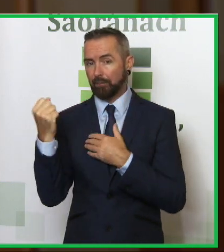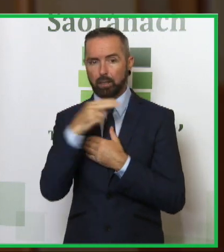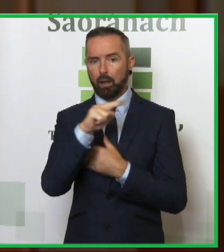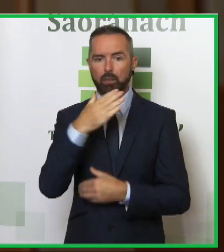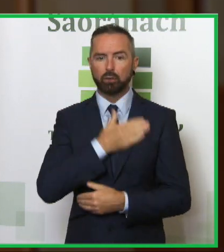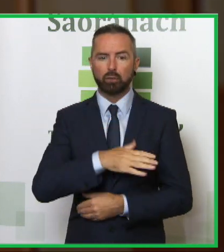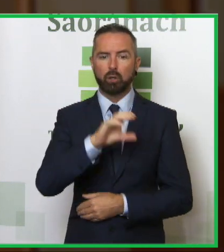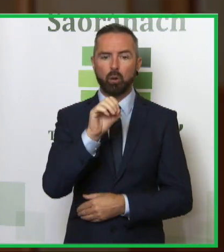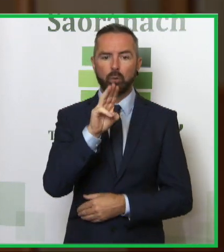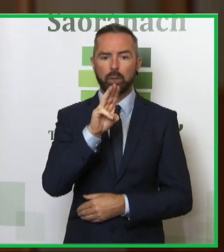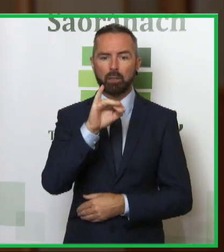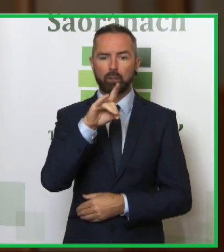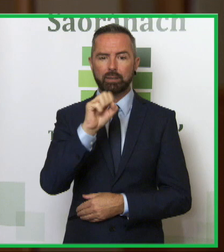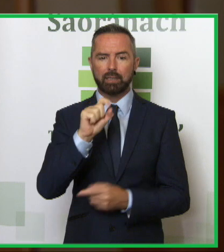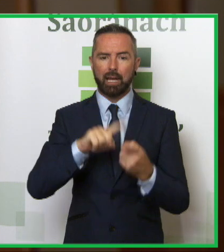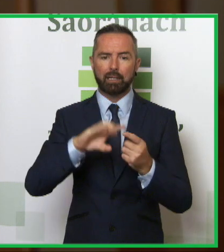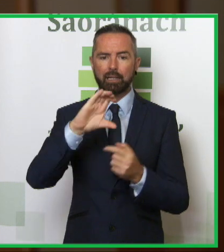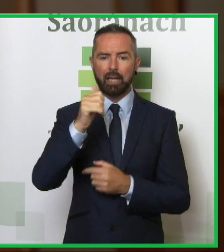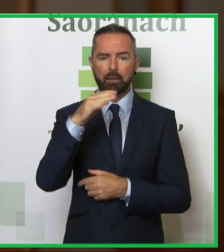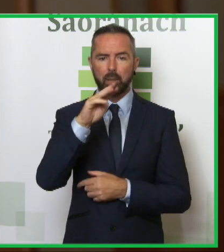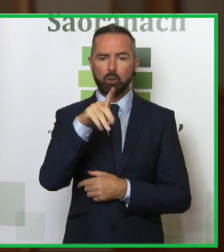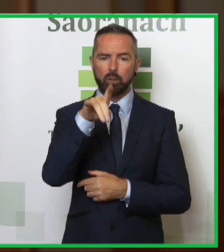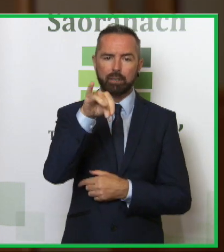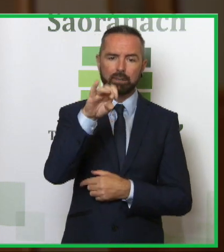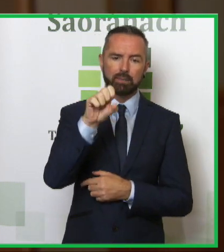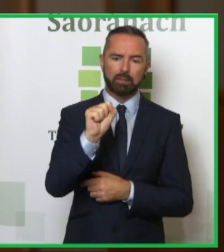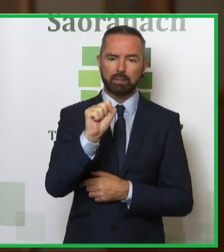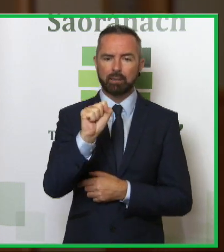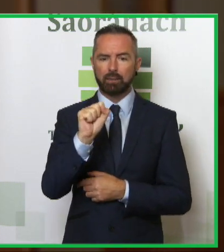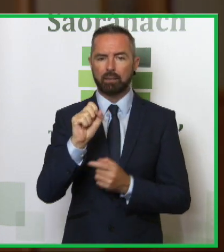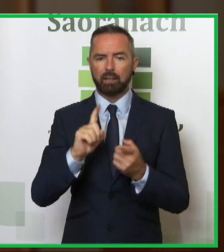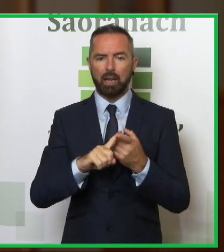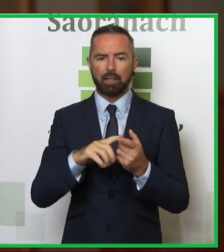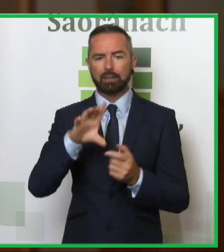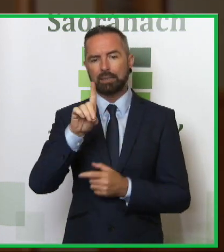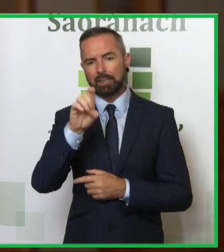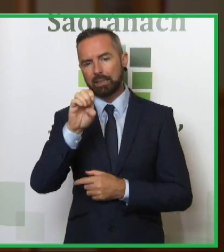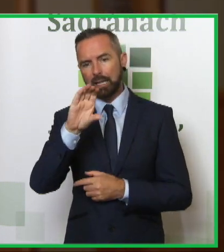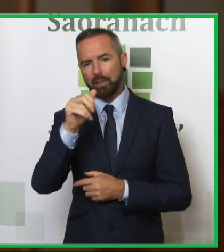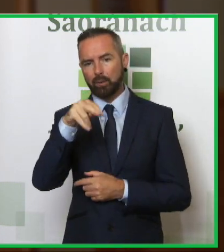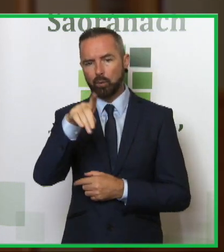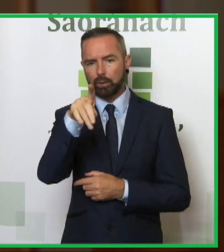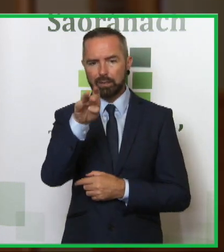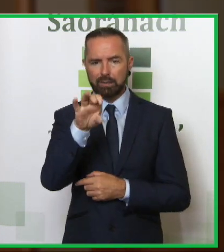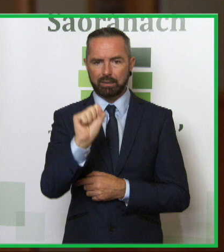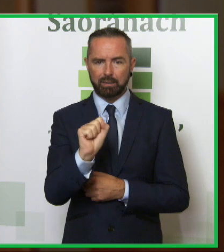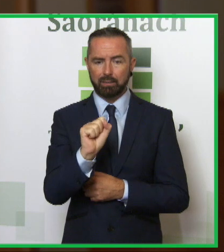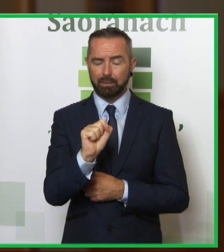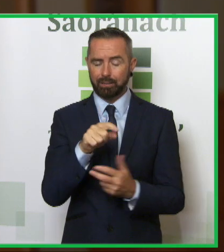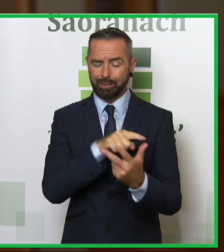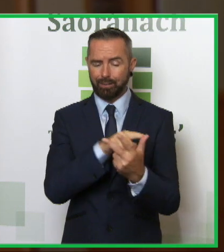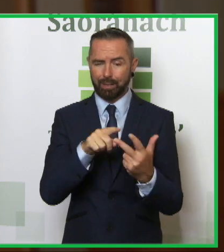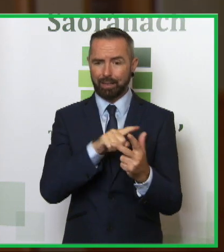opioids, it's cannabinoids and cathinones. They are a very different